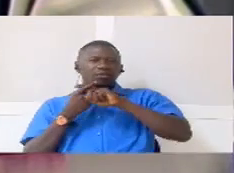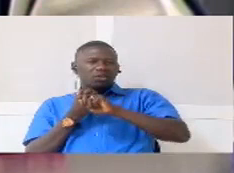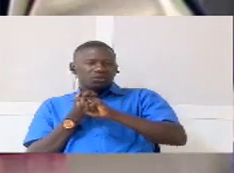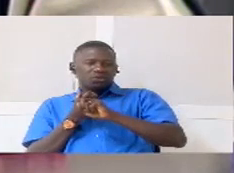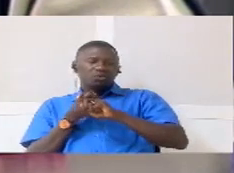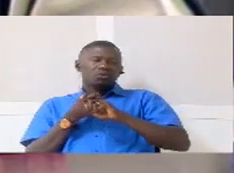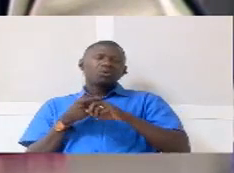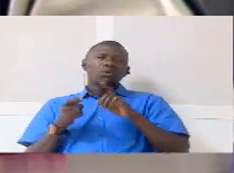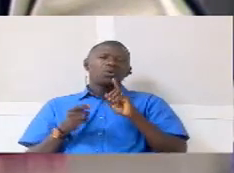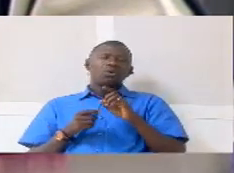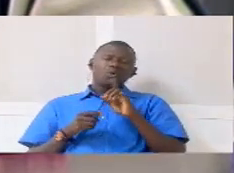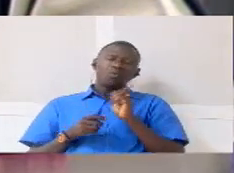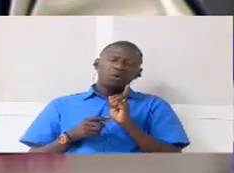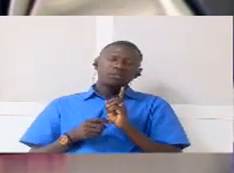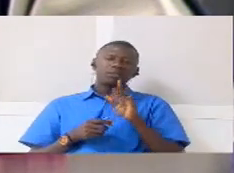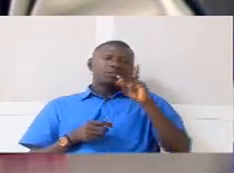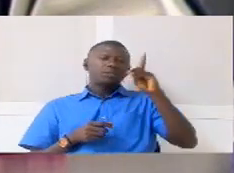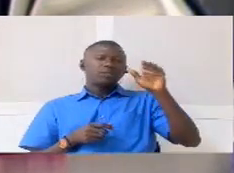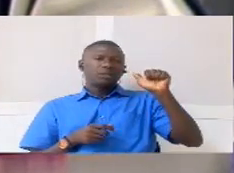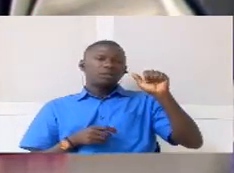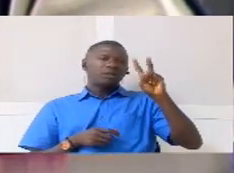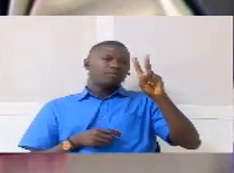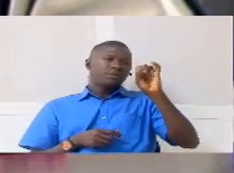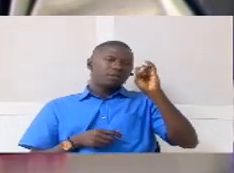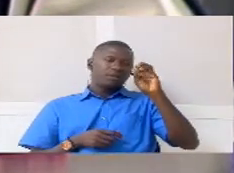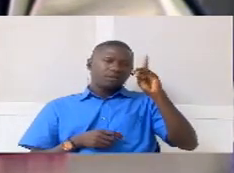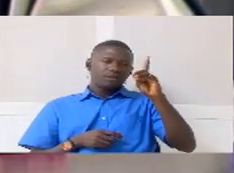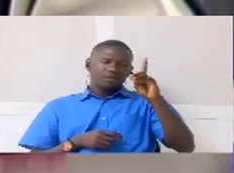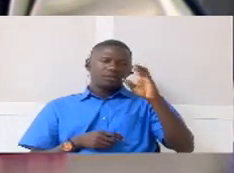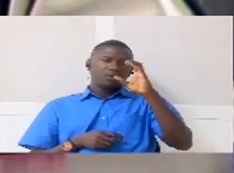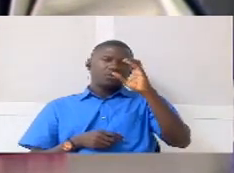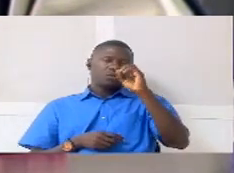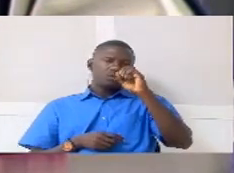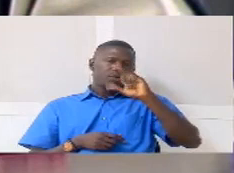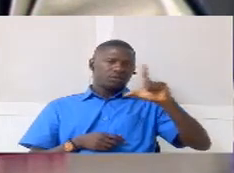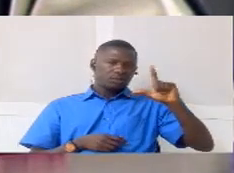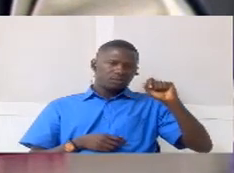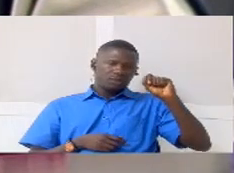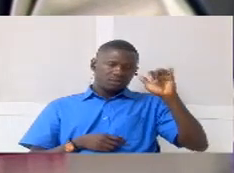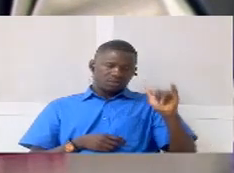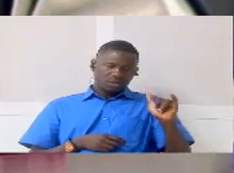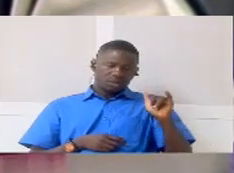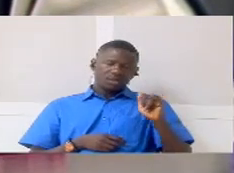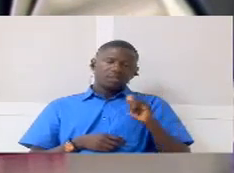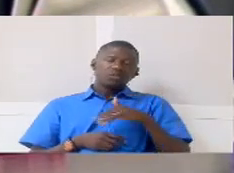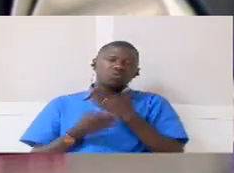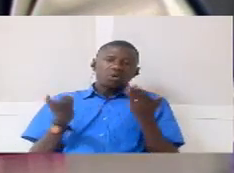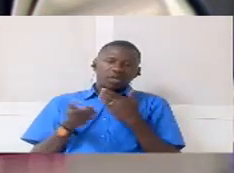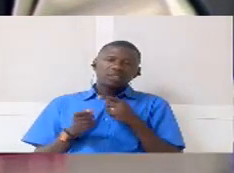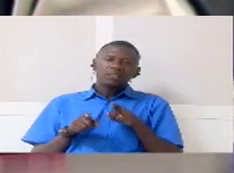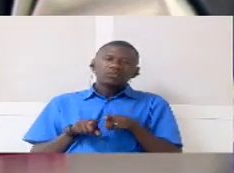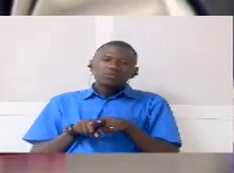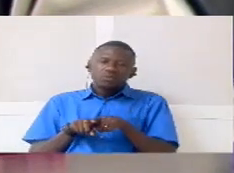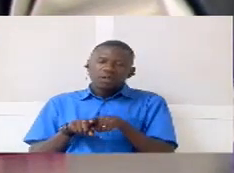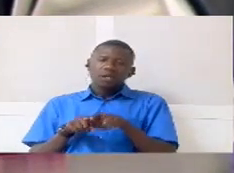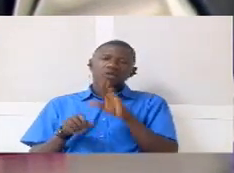wala I denyo maya le soto anin David Colley. Wala na eka deng eka nying tajire ya kolu tamandi. Fodung wale mkoti